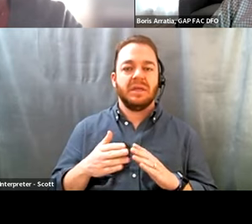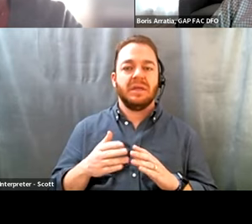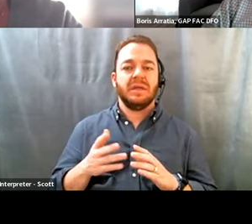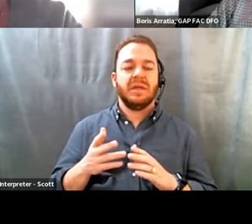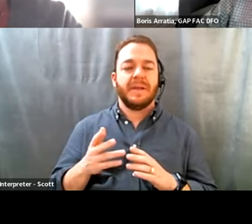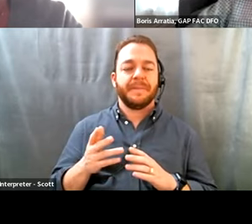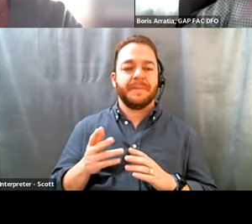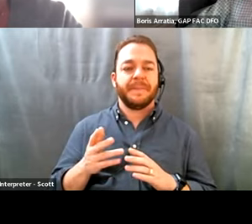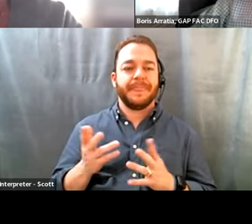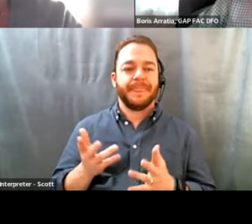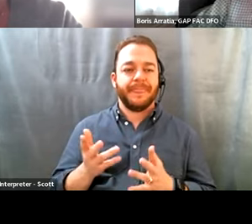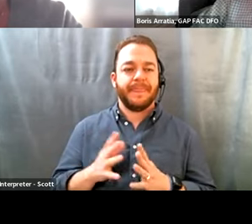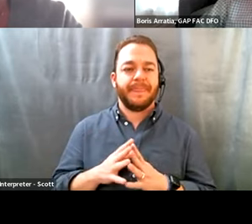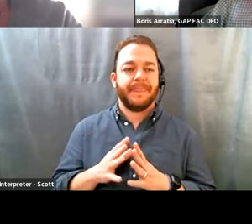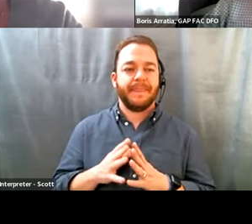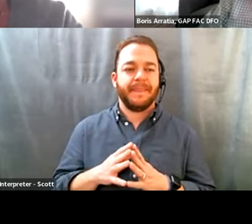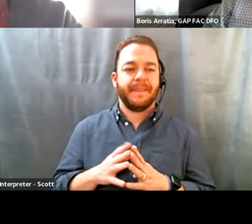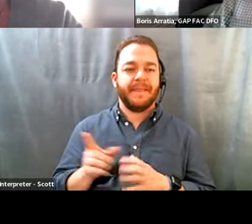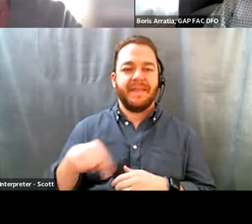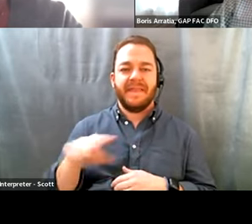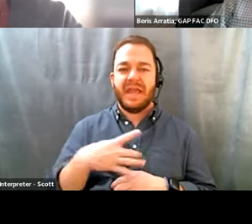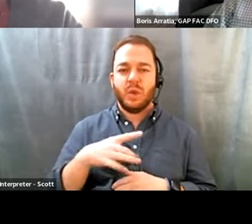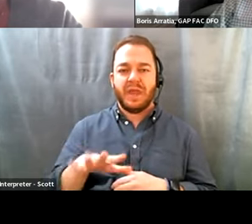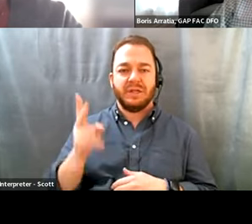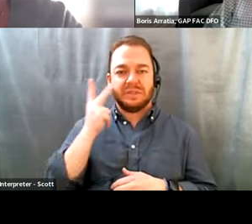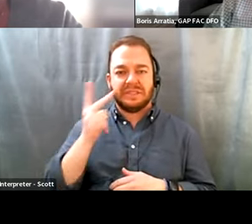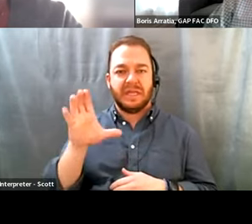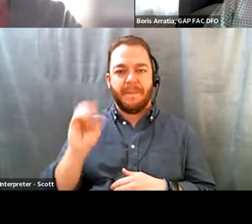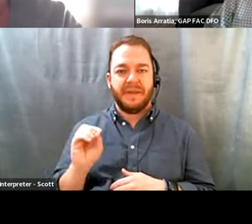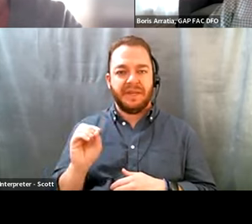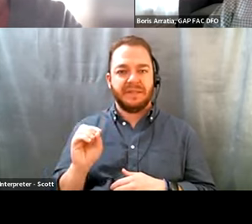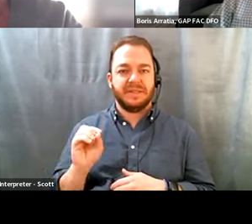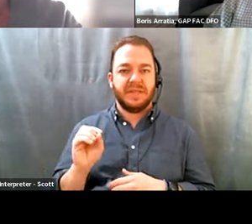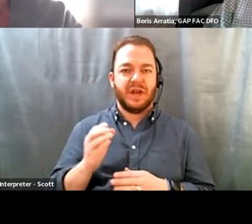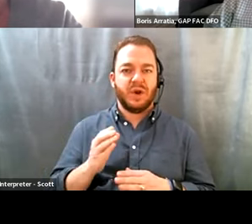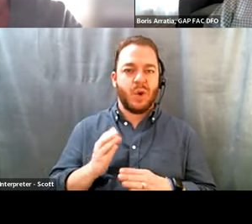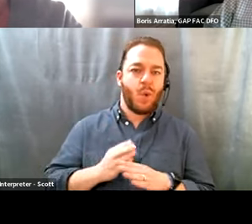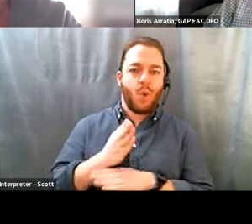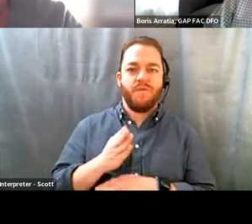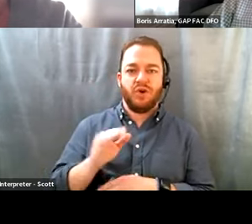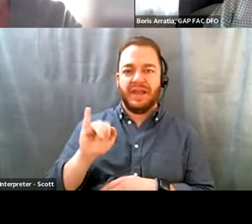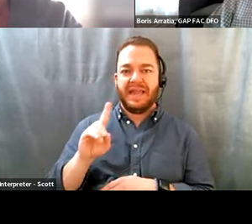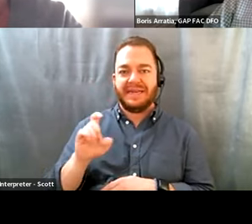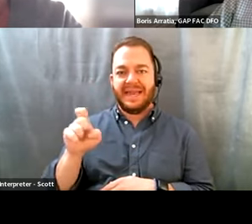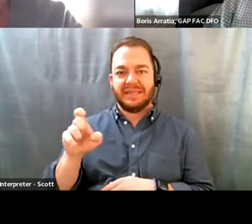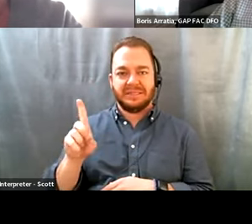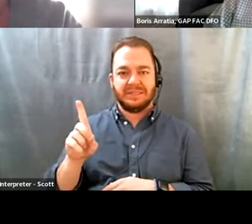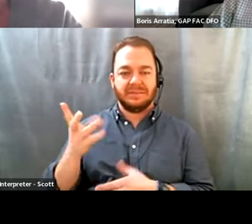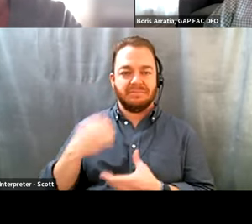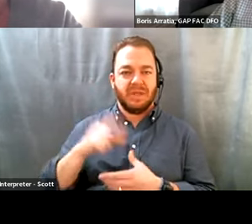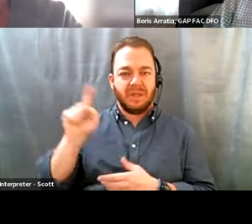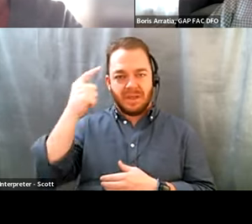groups, that they don't like to see companies that are over-indexed on government in terms of their business